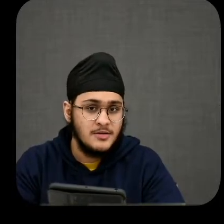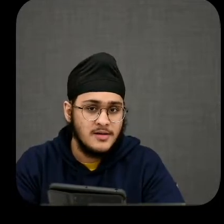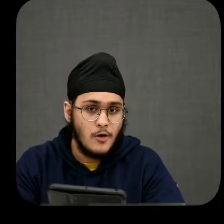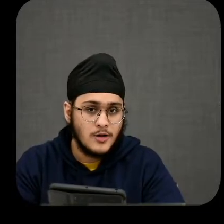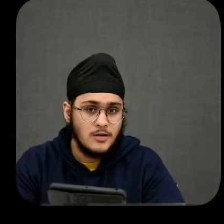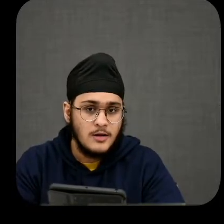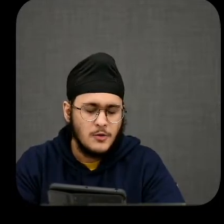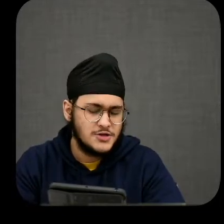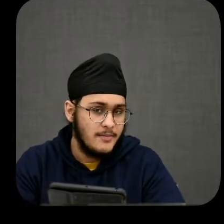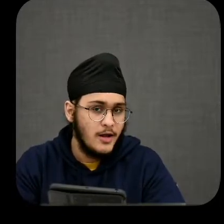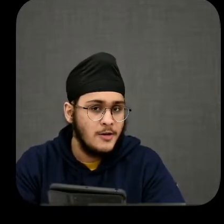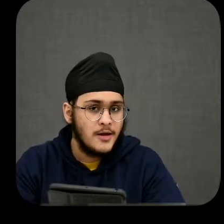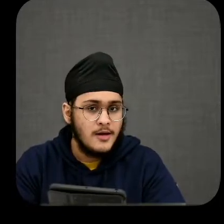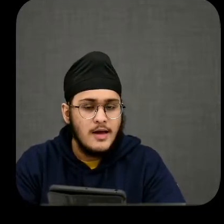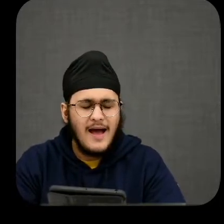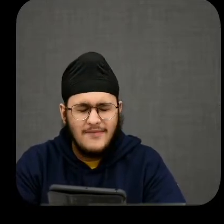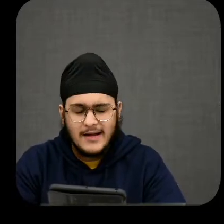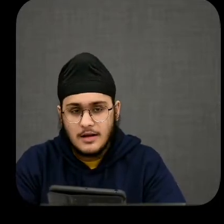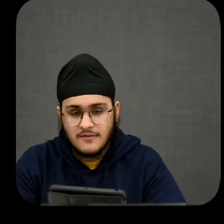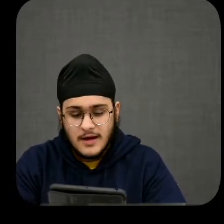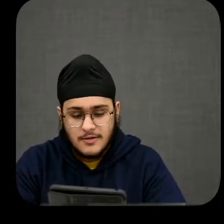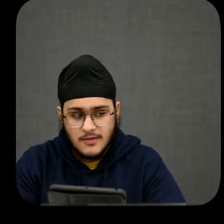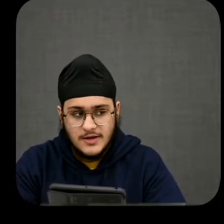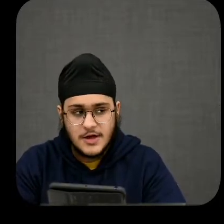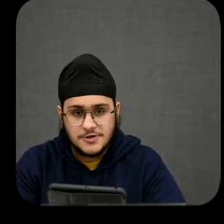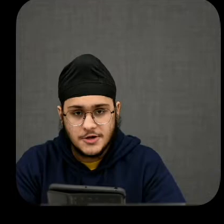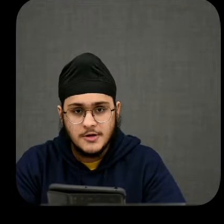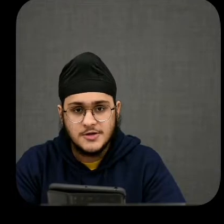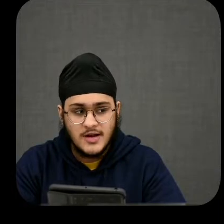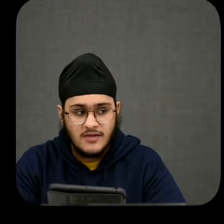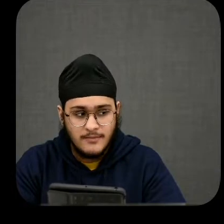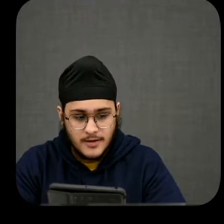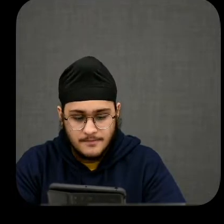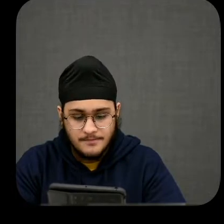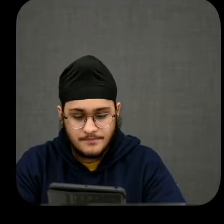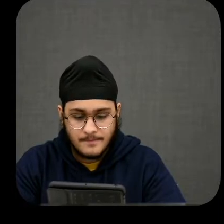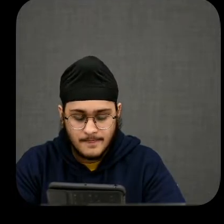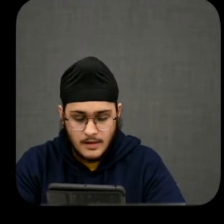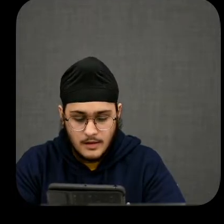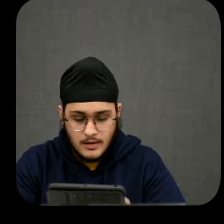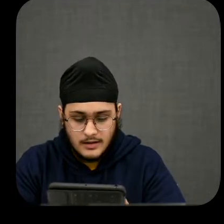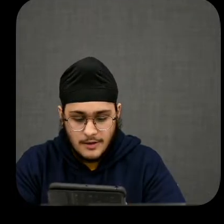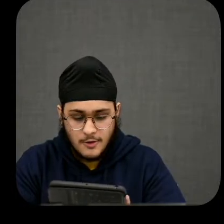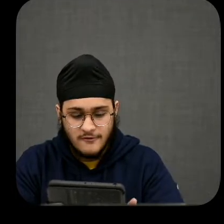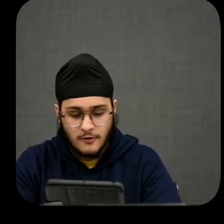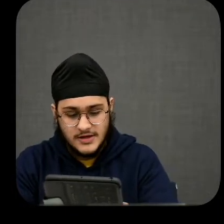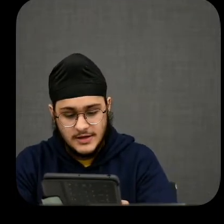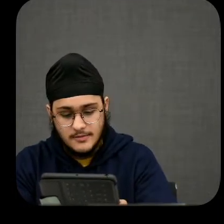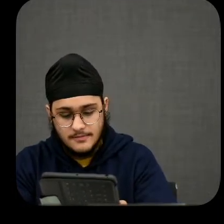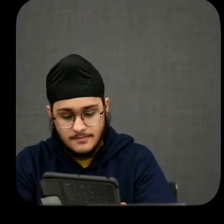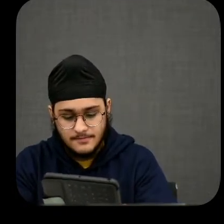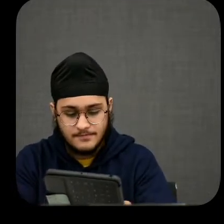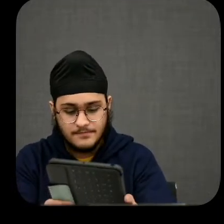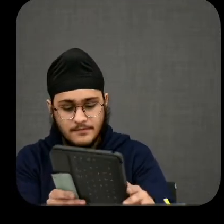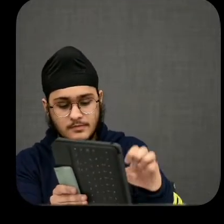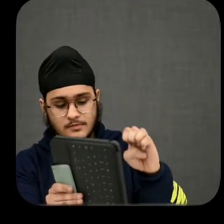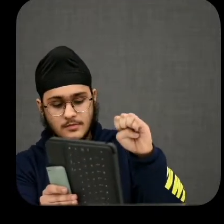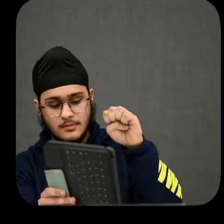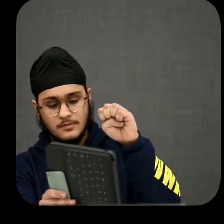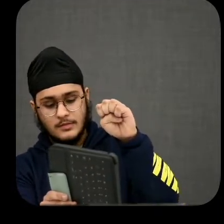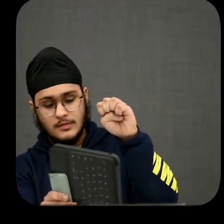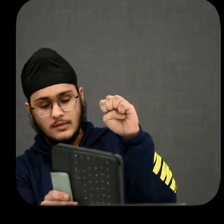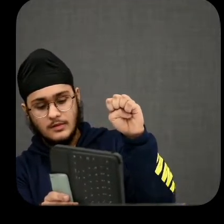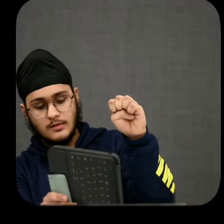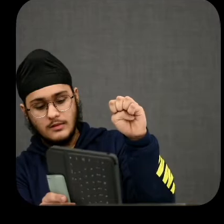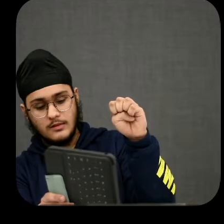machine learning model, which I built, and that classifies the gesture to an alphabet. Let's go for E.